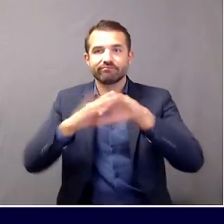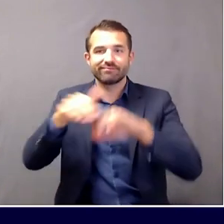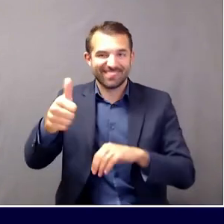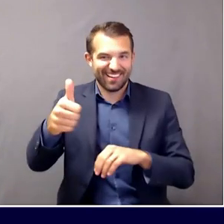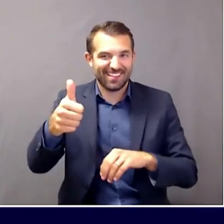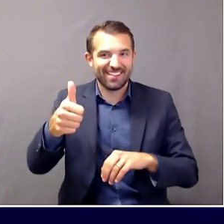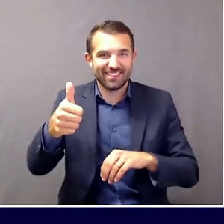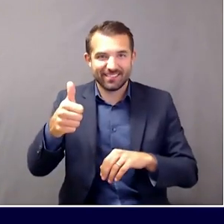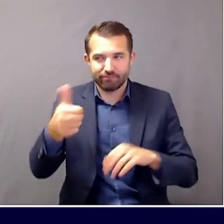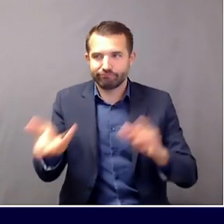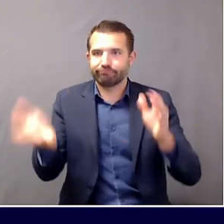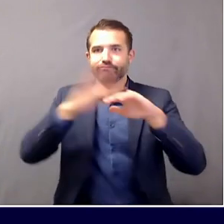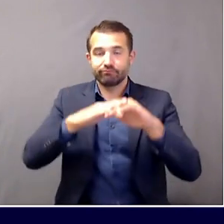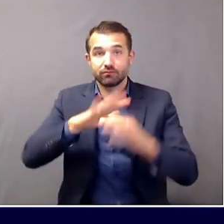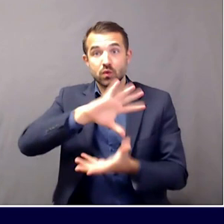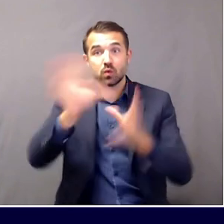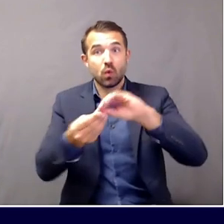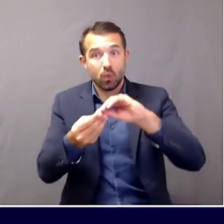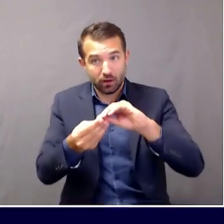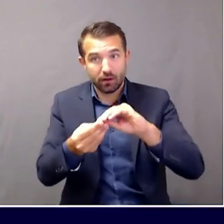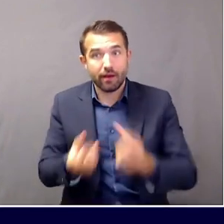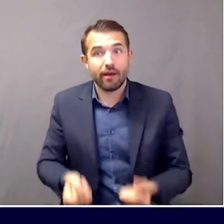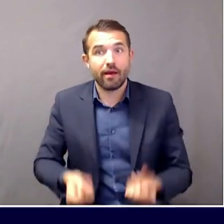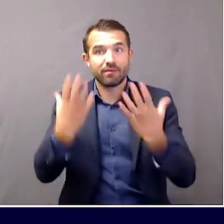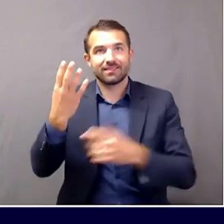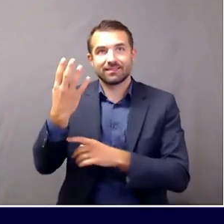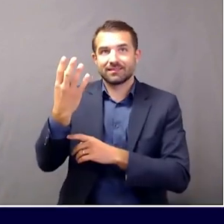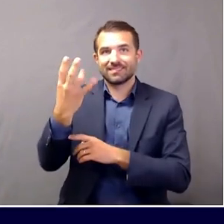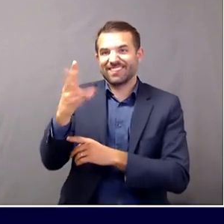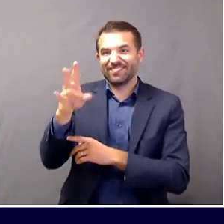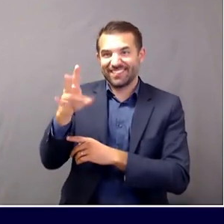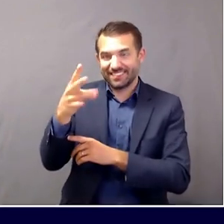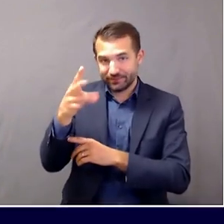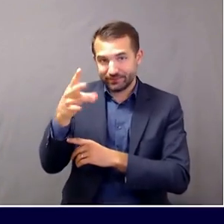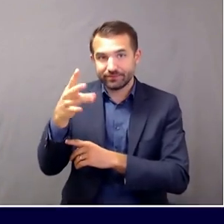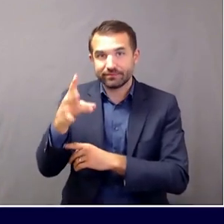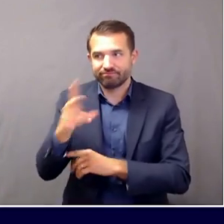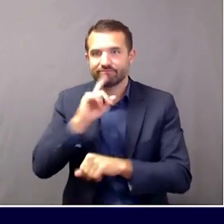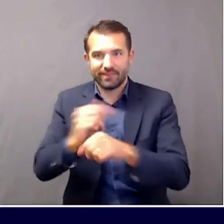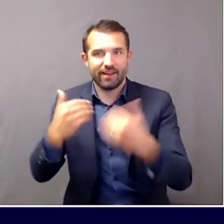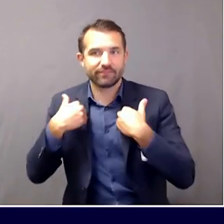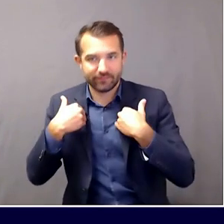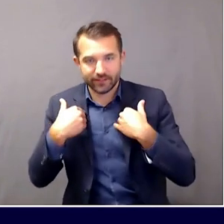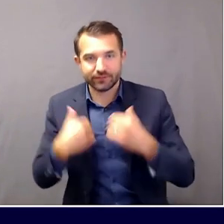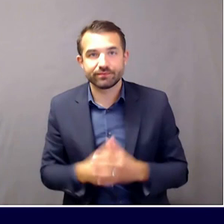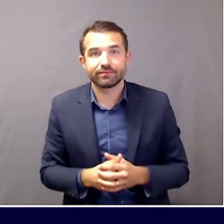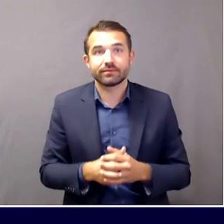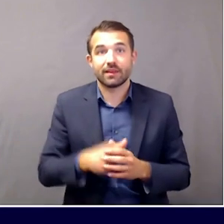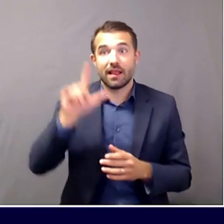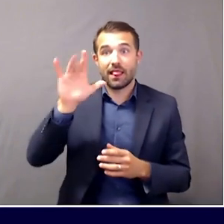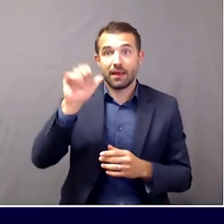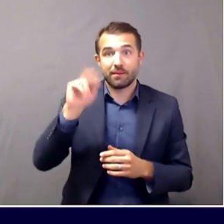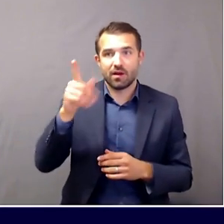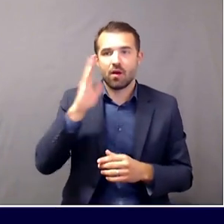COVID-19, bringing their current total to 17 cases. L.L. Bean is conducting another round of testing next